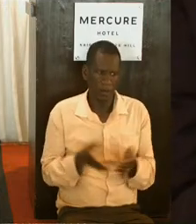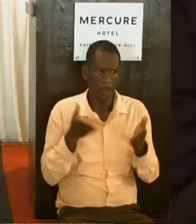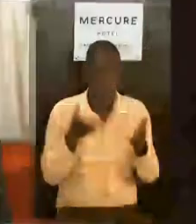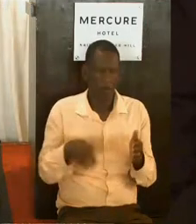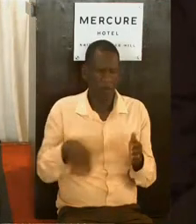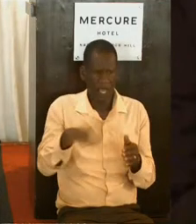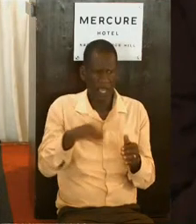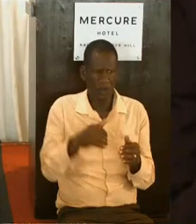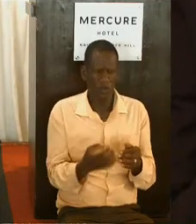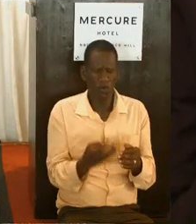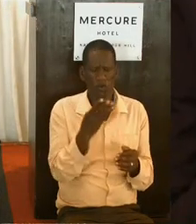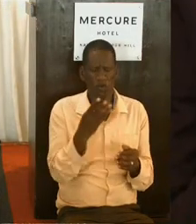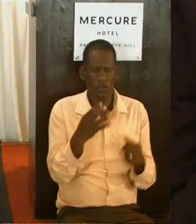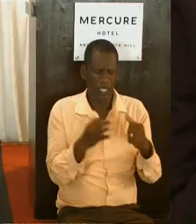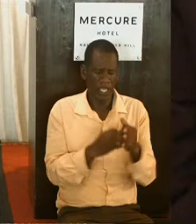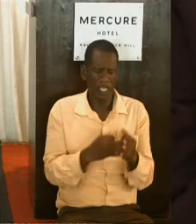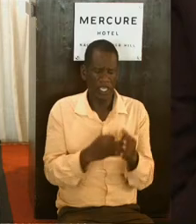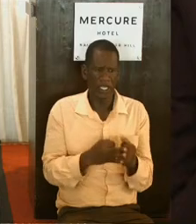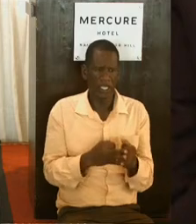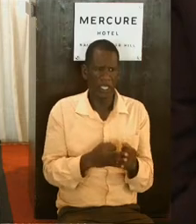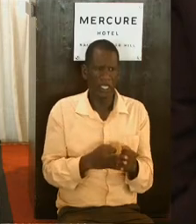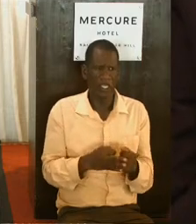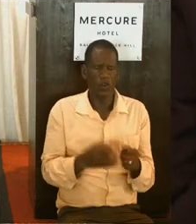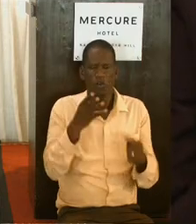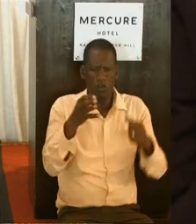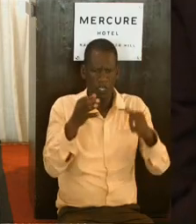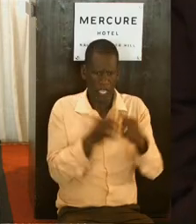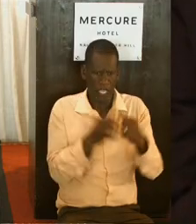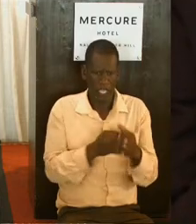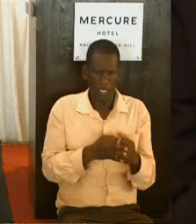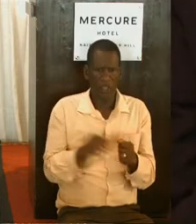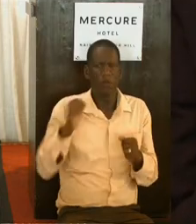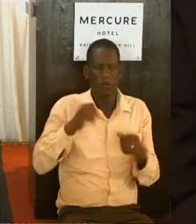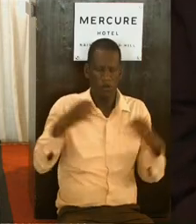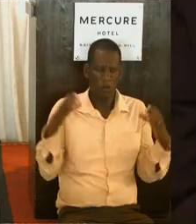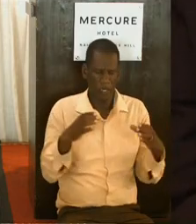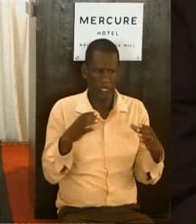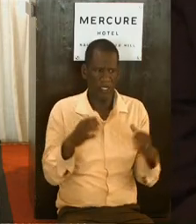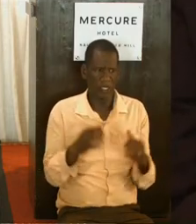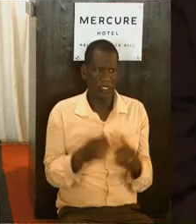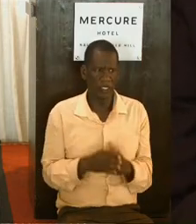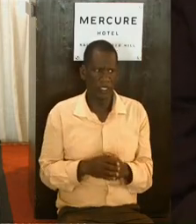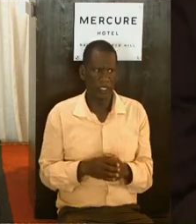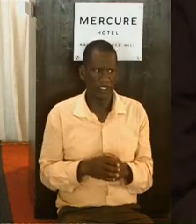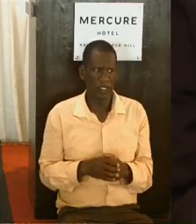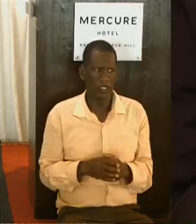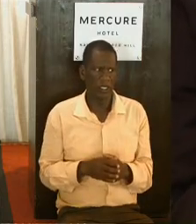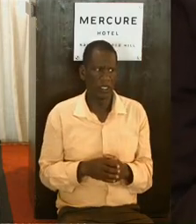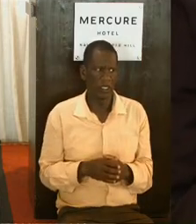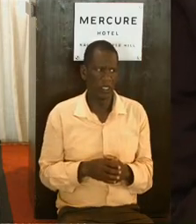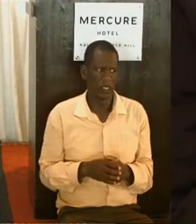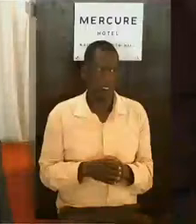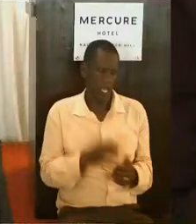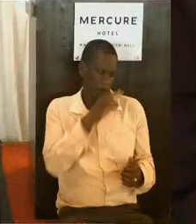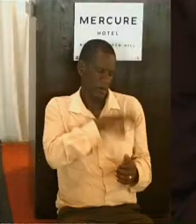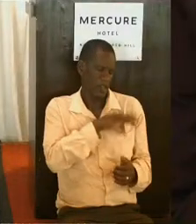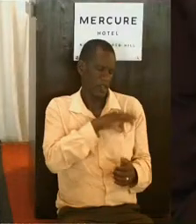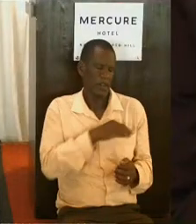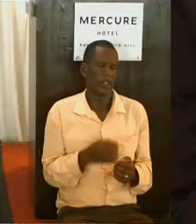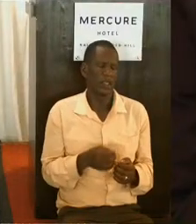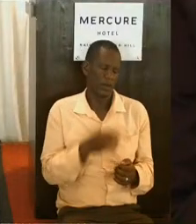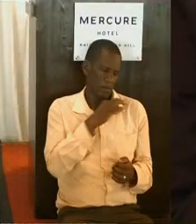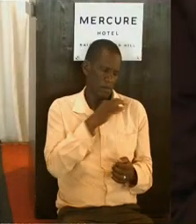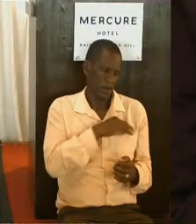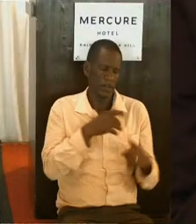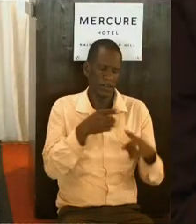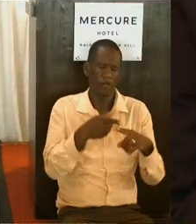about 48 a record 48 political parties are benefiting